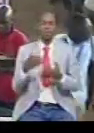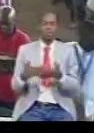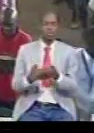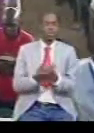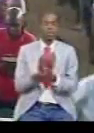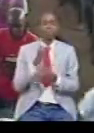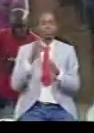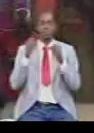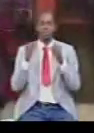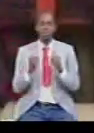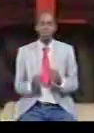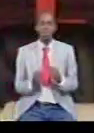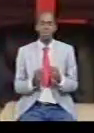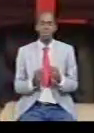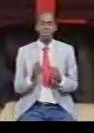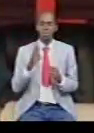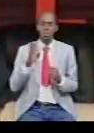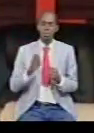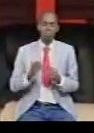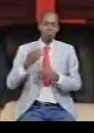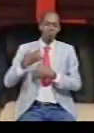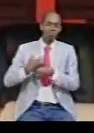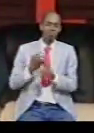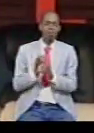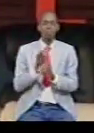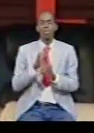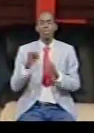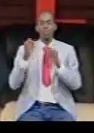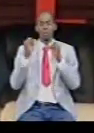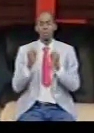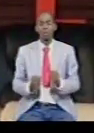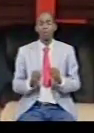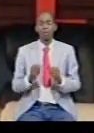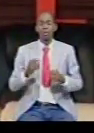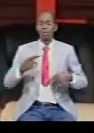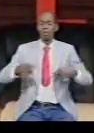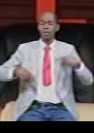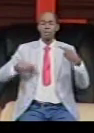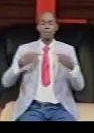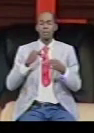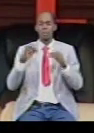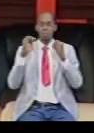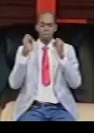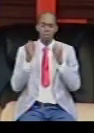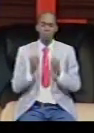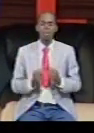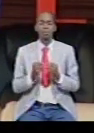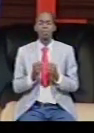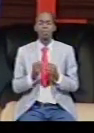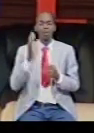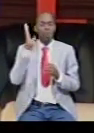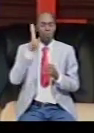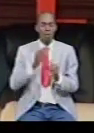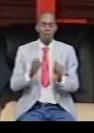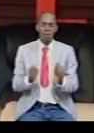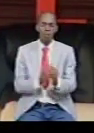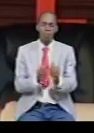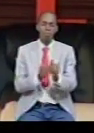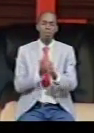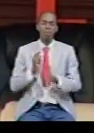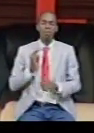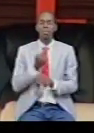power, regenerating power, reviving power will follow us